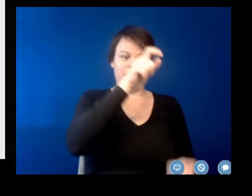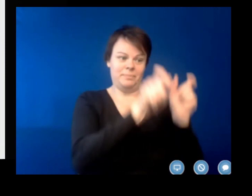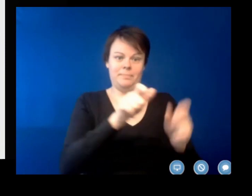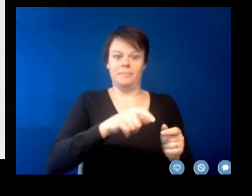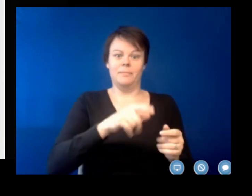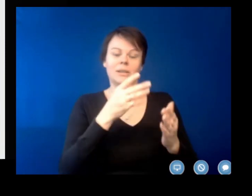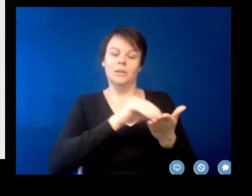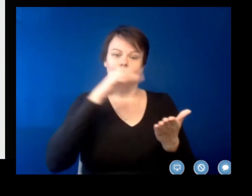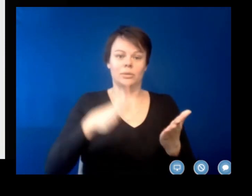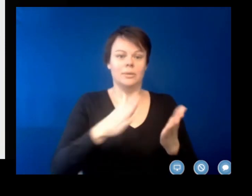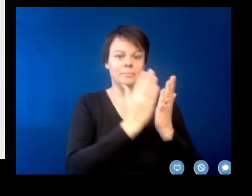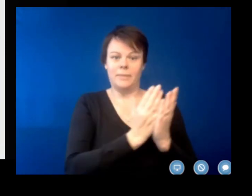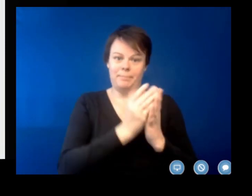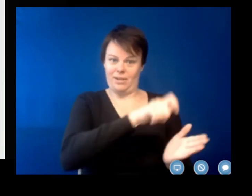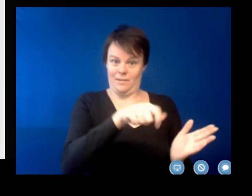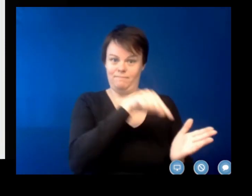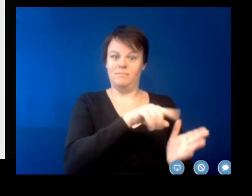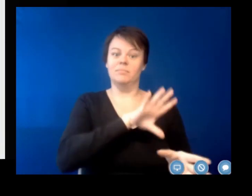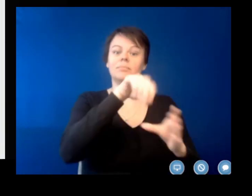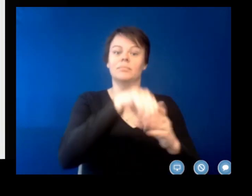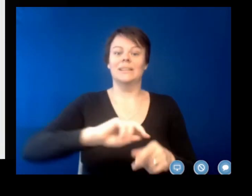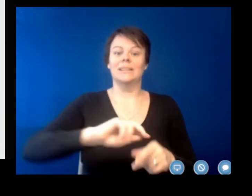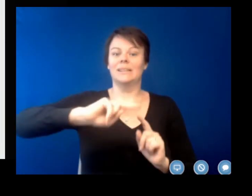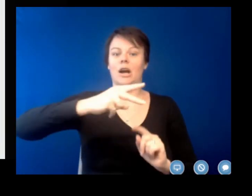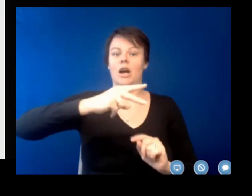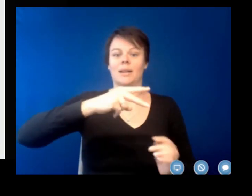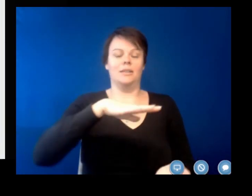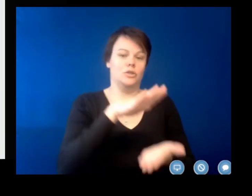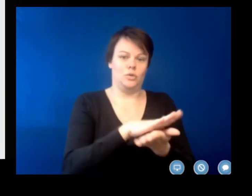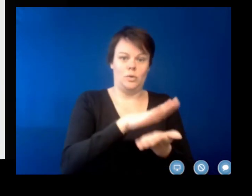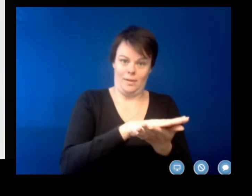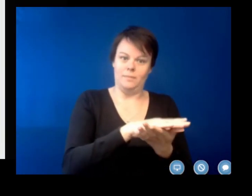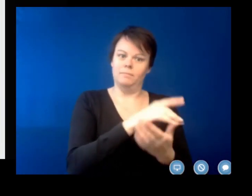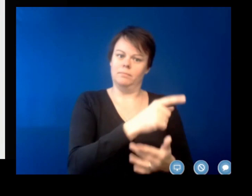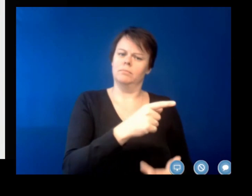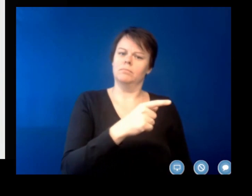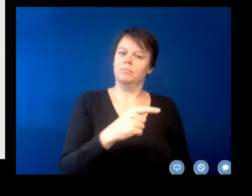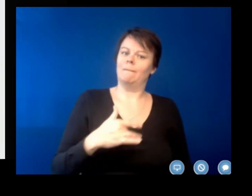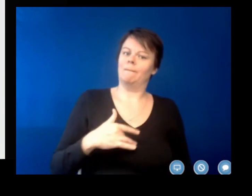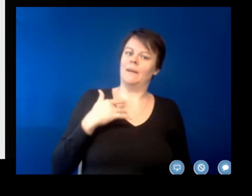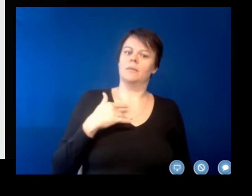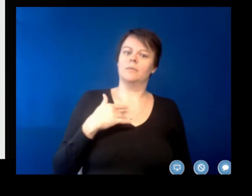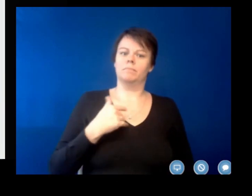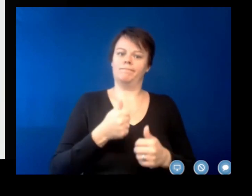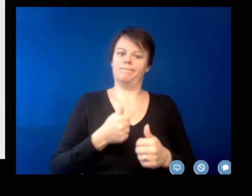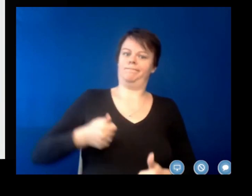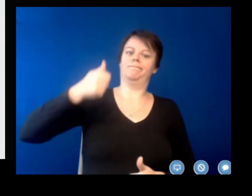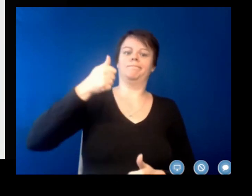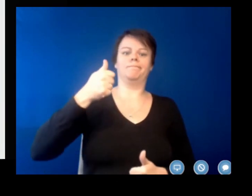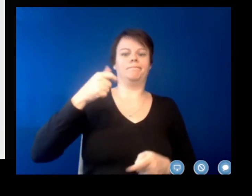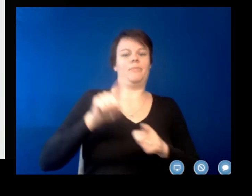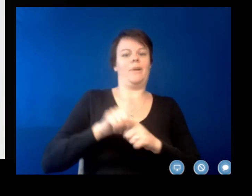of lack of equality of all levels. So young people from Germany